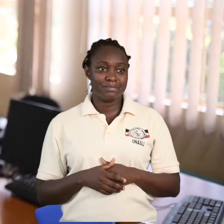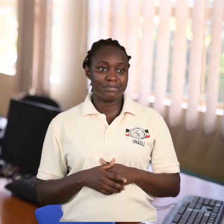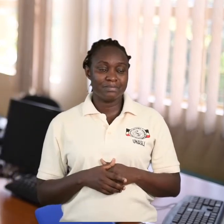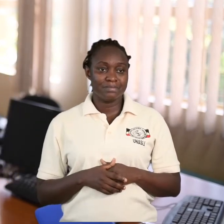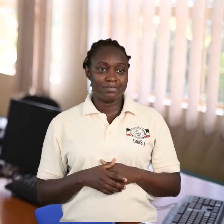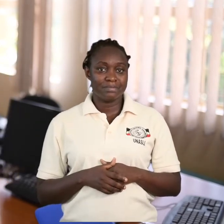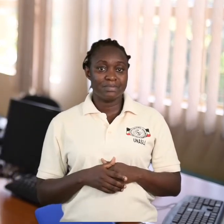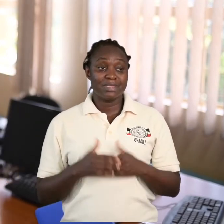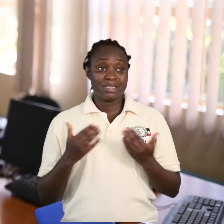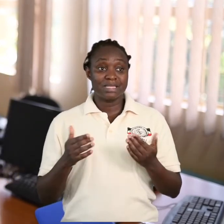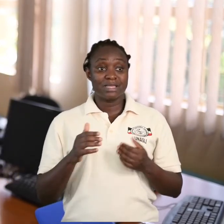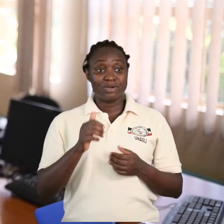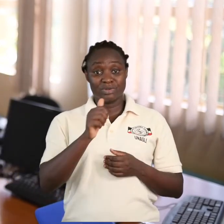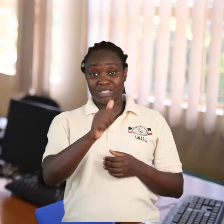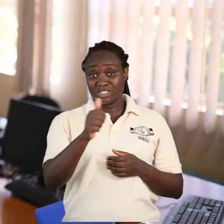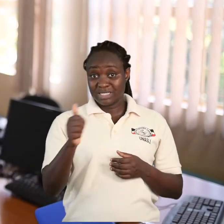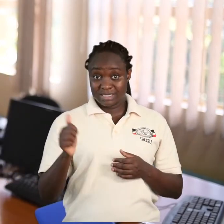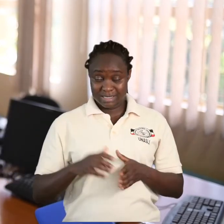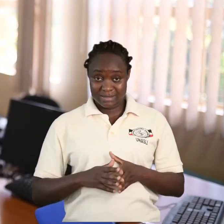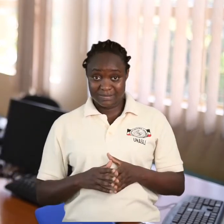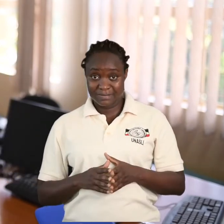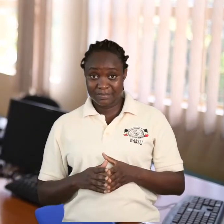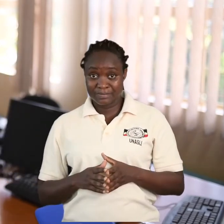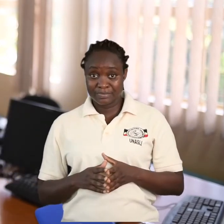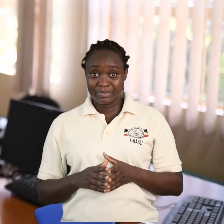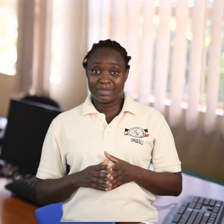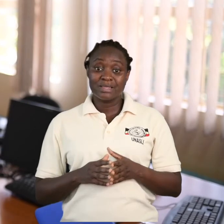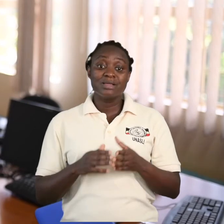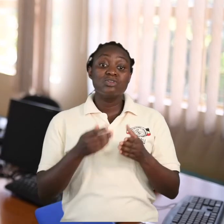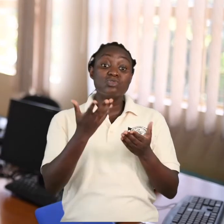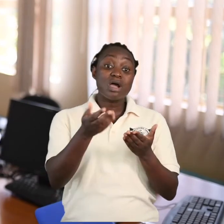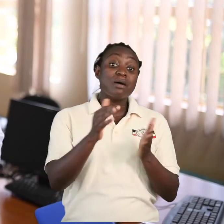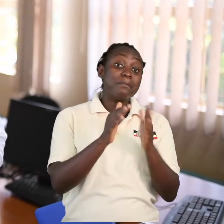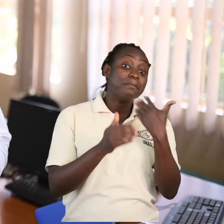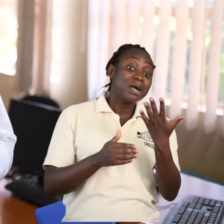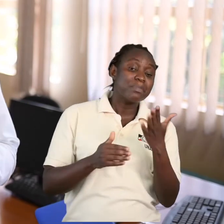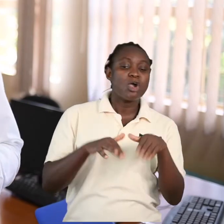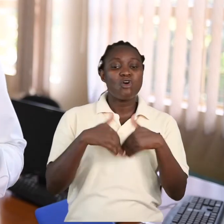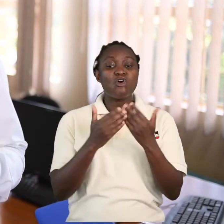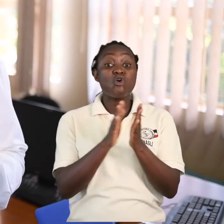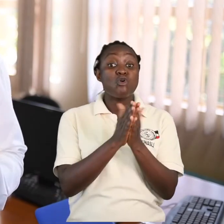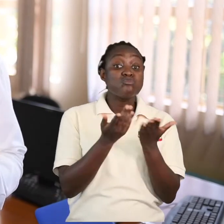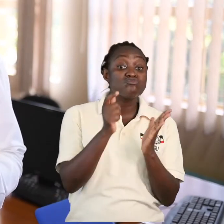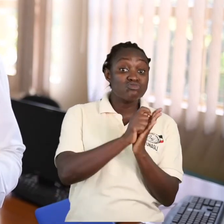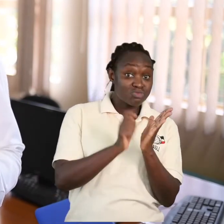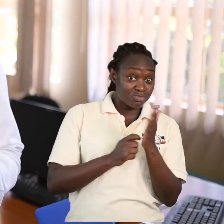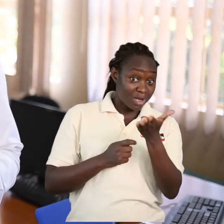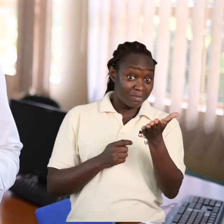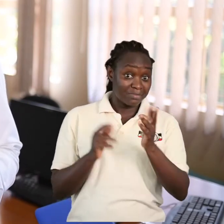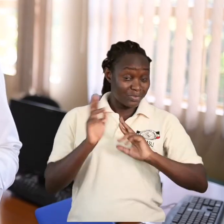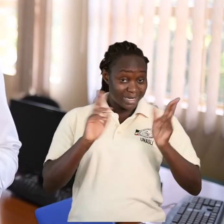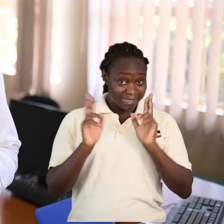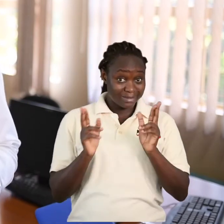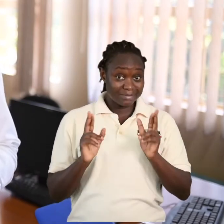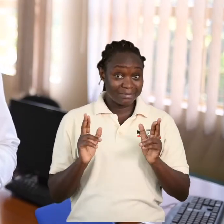this lesson, you're getting a notebook or a piece of paper and you're noting these questions.